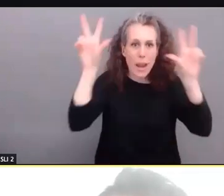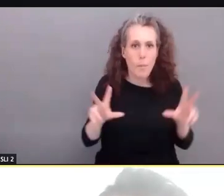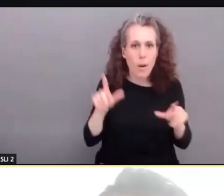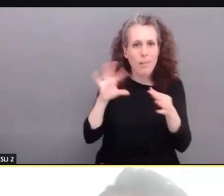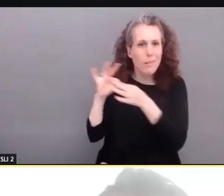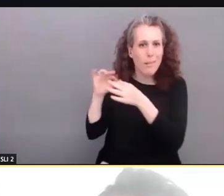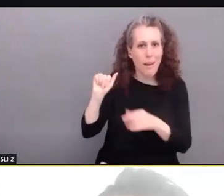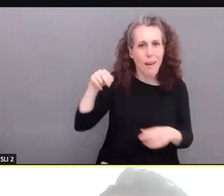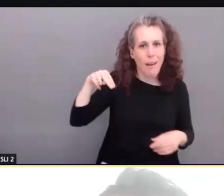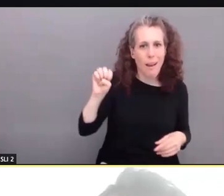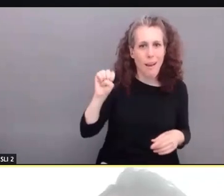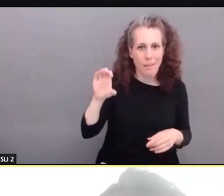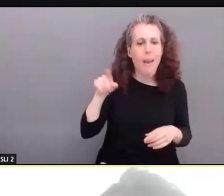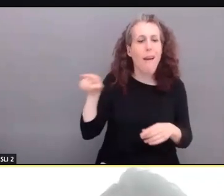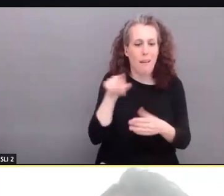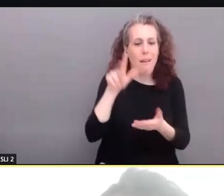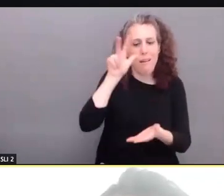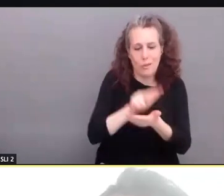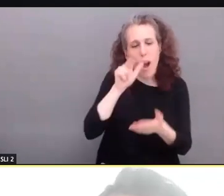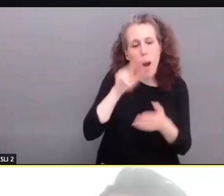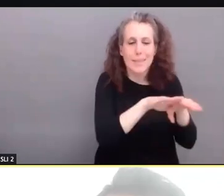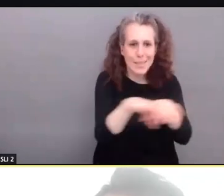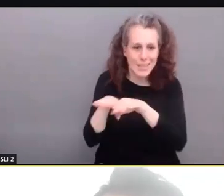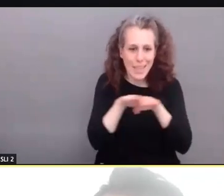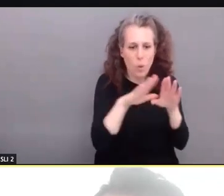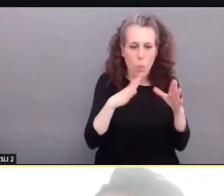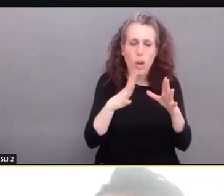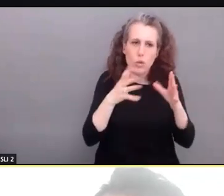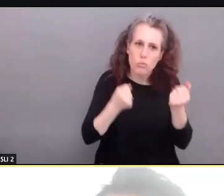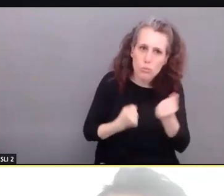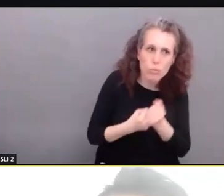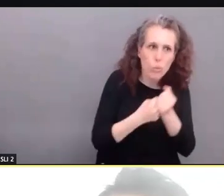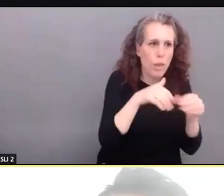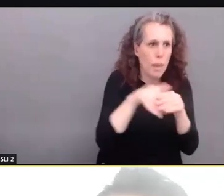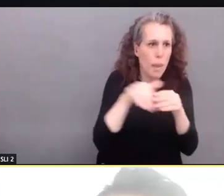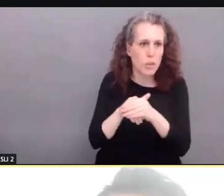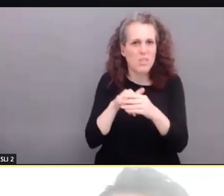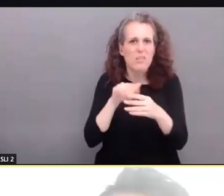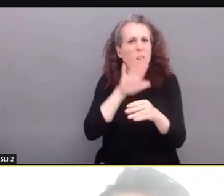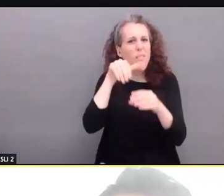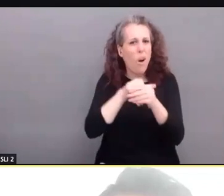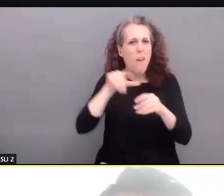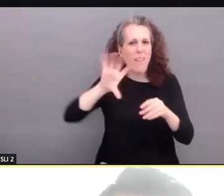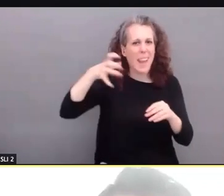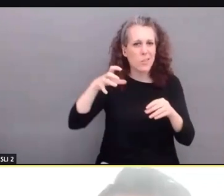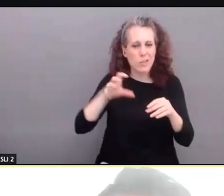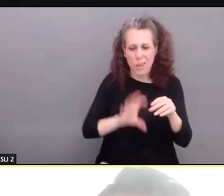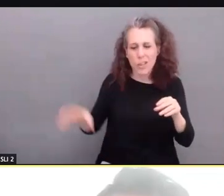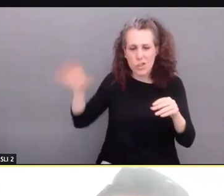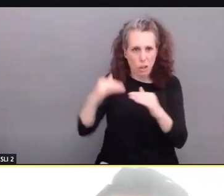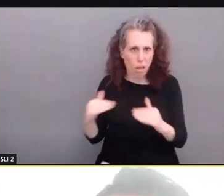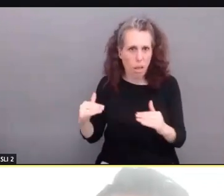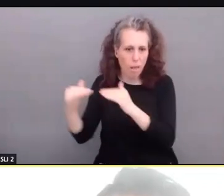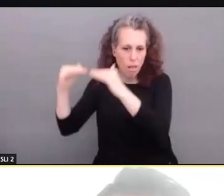the adoption of the standard to encourage members to get involved at national level and support